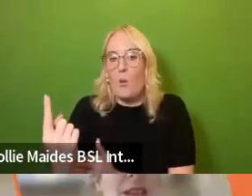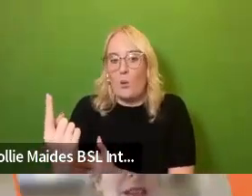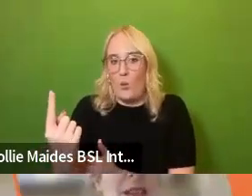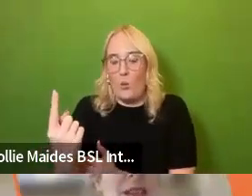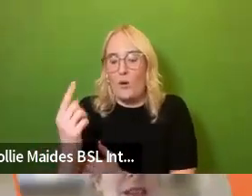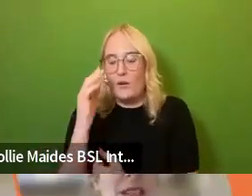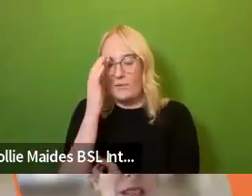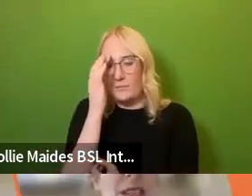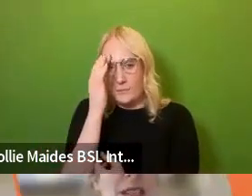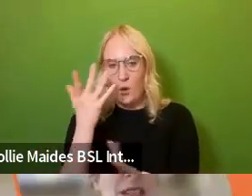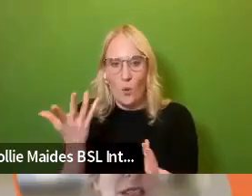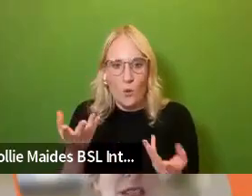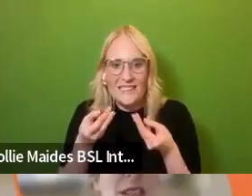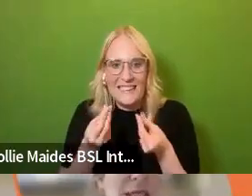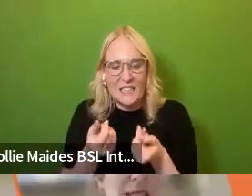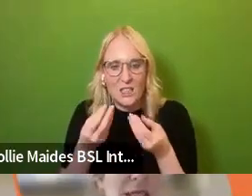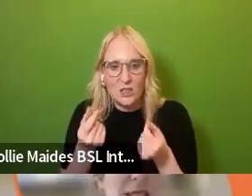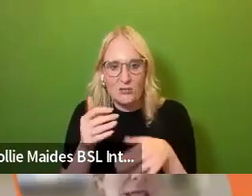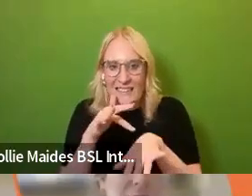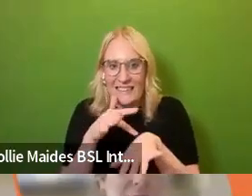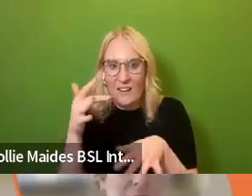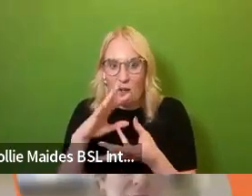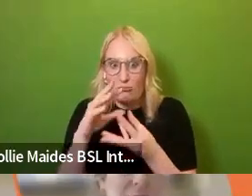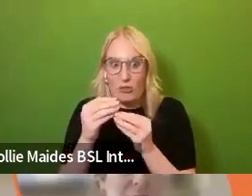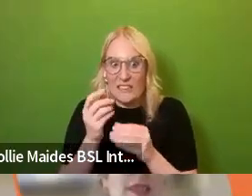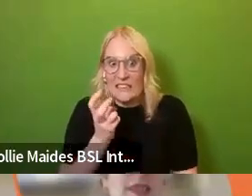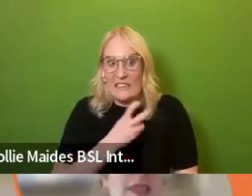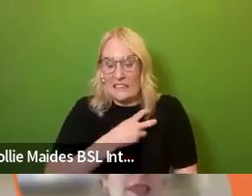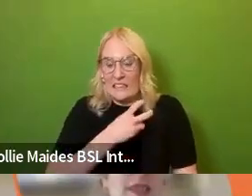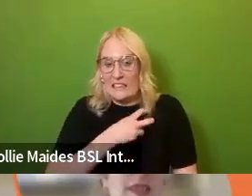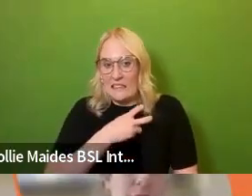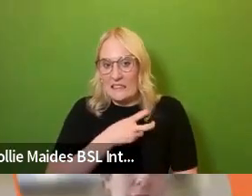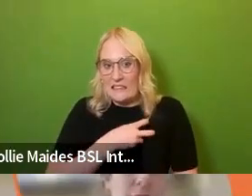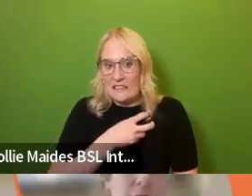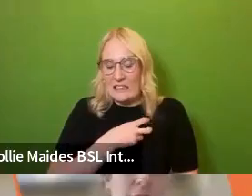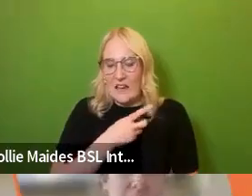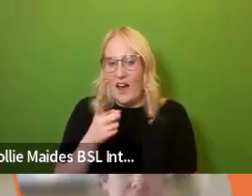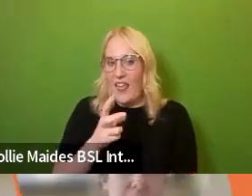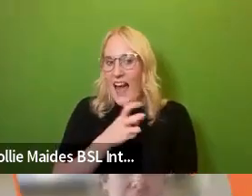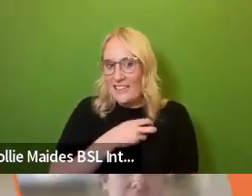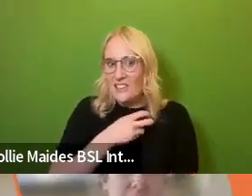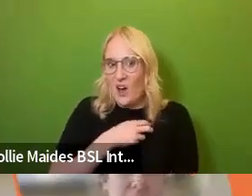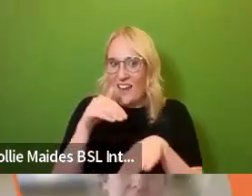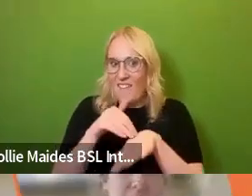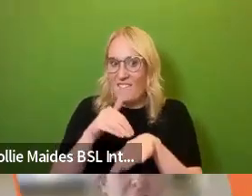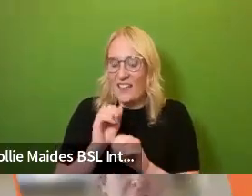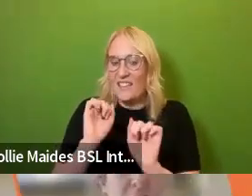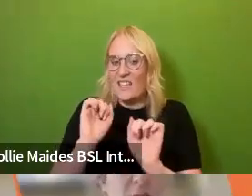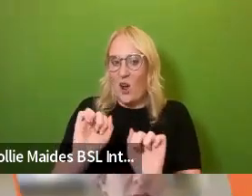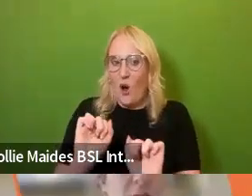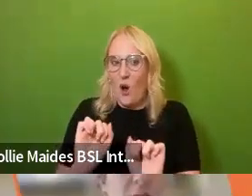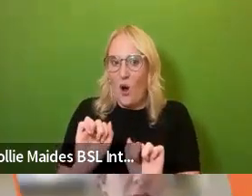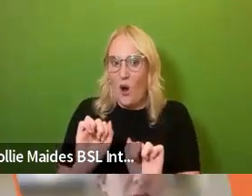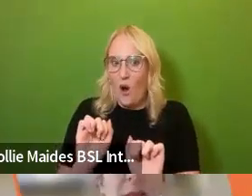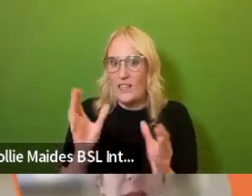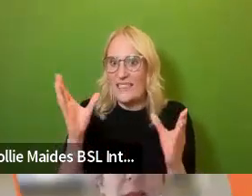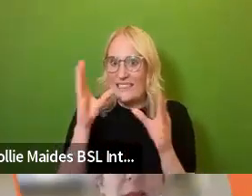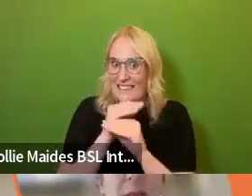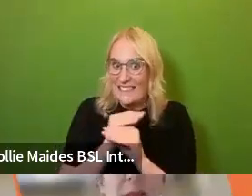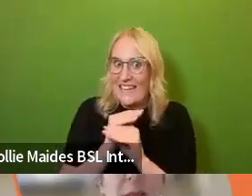sensory sensitivities created anxieties, and those anxieties then impacted on her ability to be able to fall